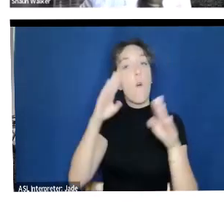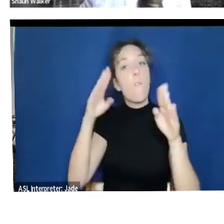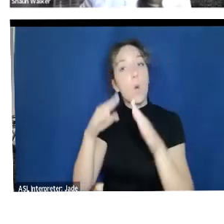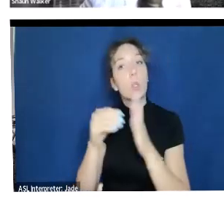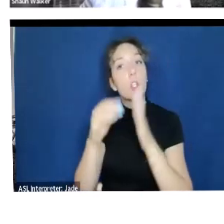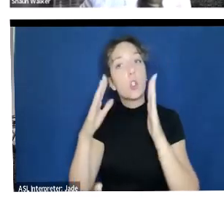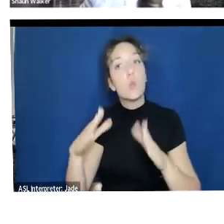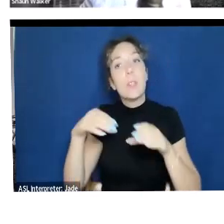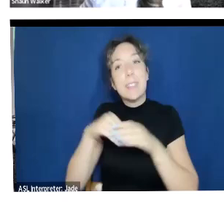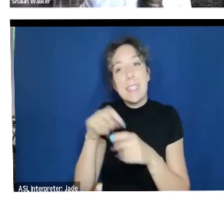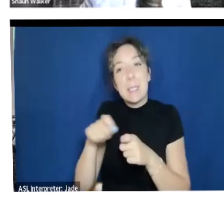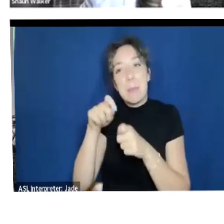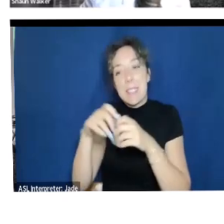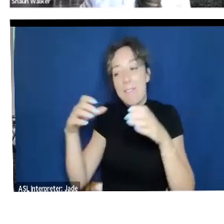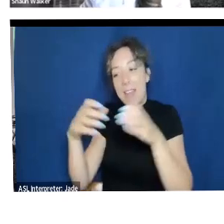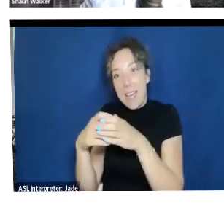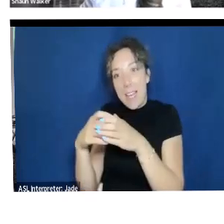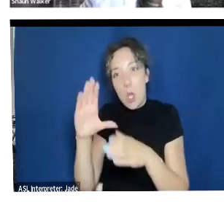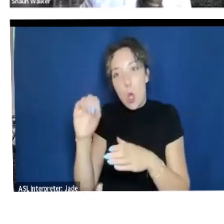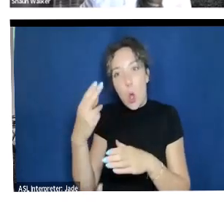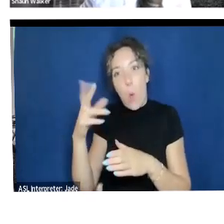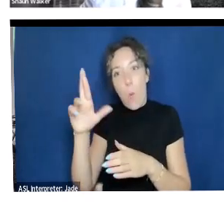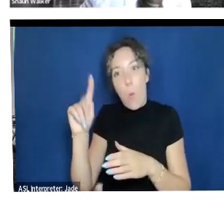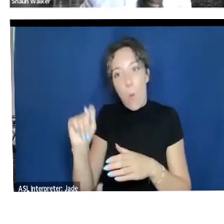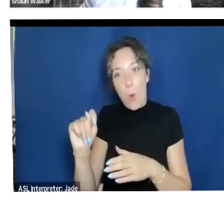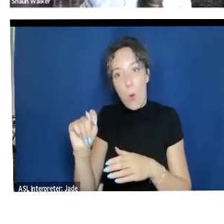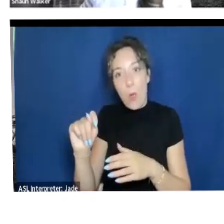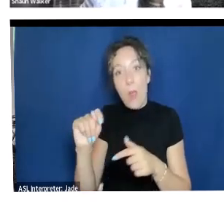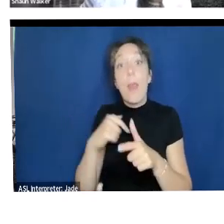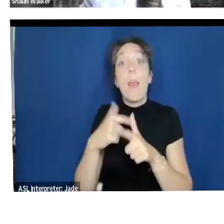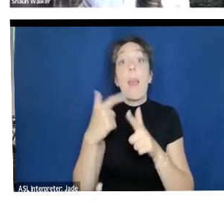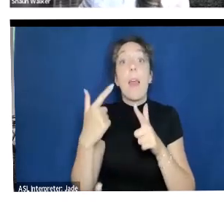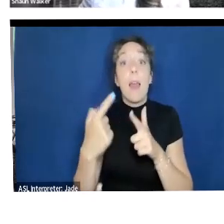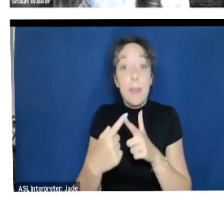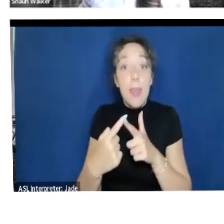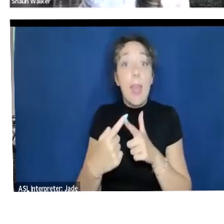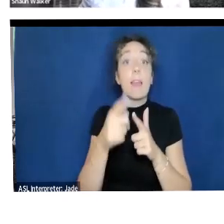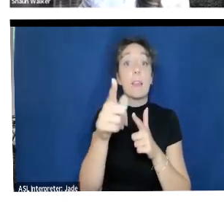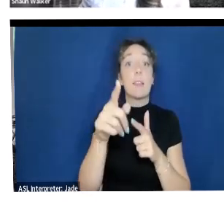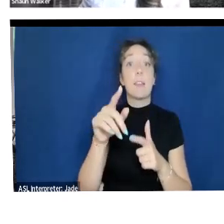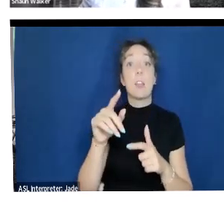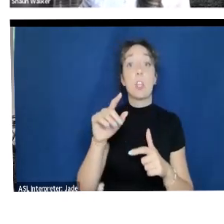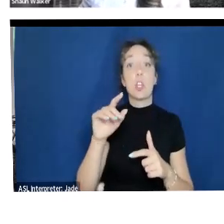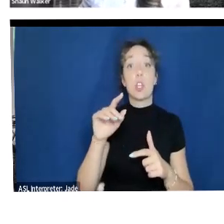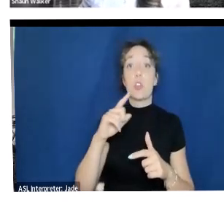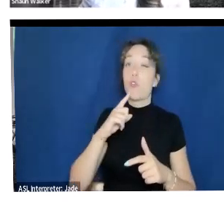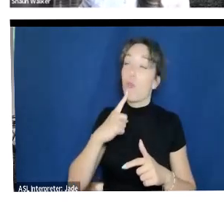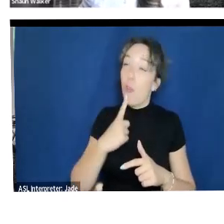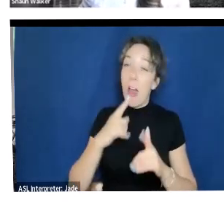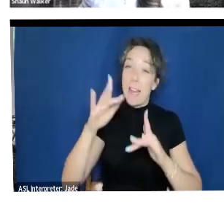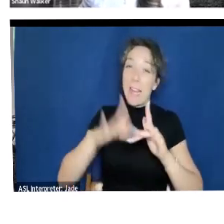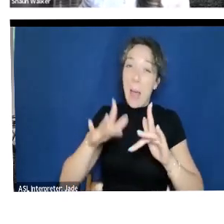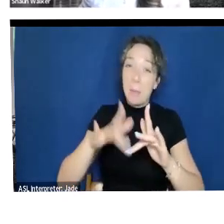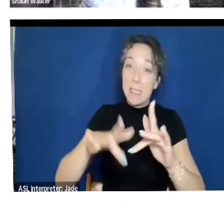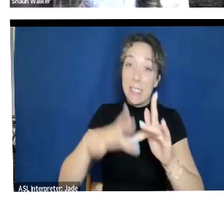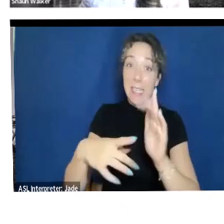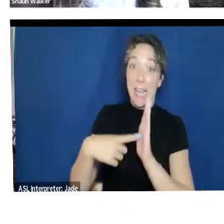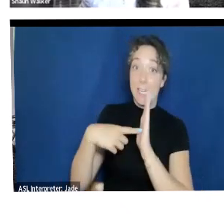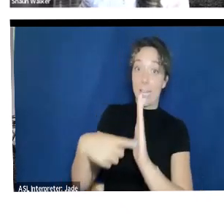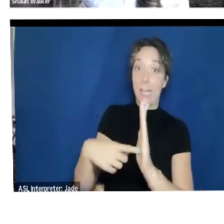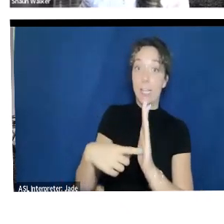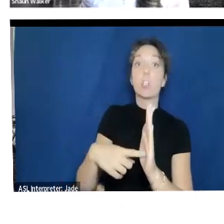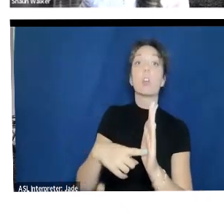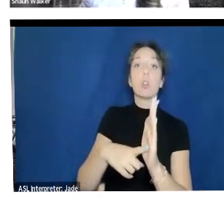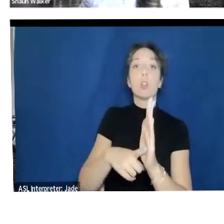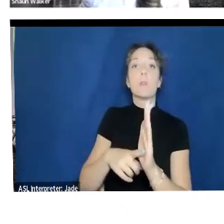a cohort. And then conversely, the chronic absentee indicator accounts for students in TK through grade